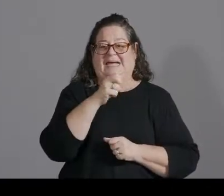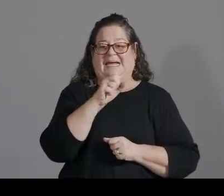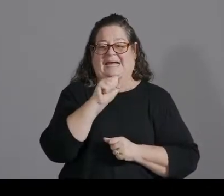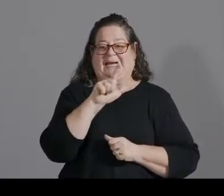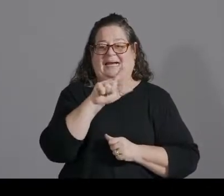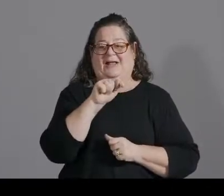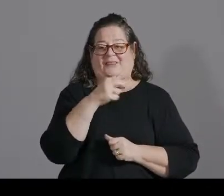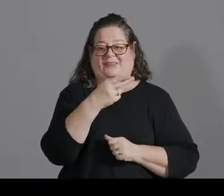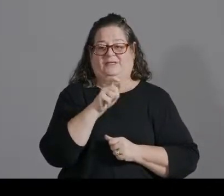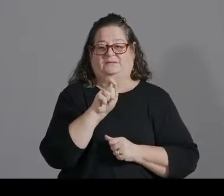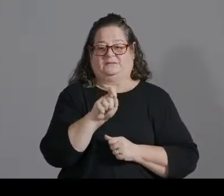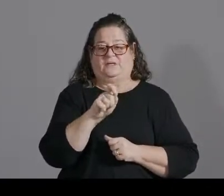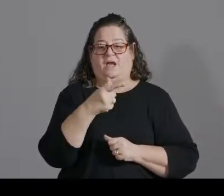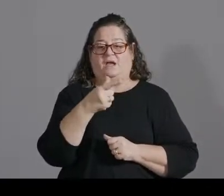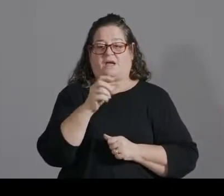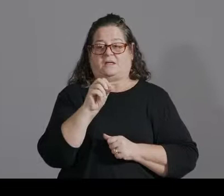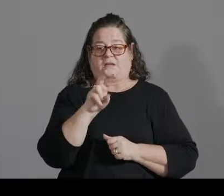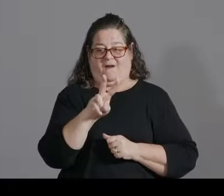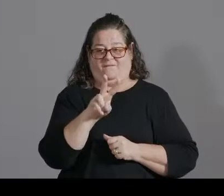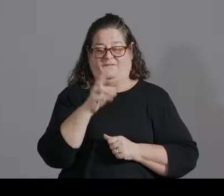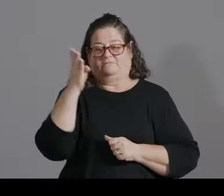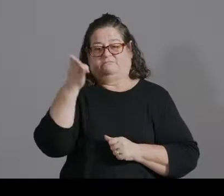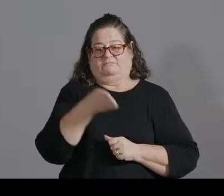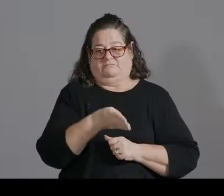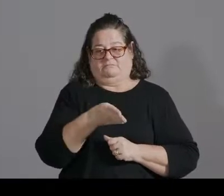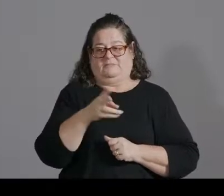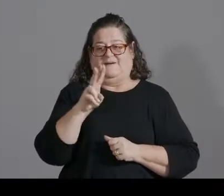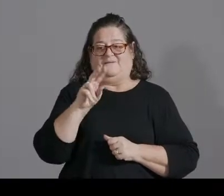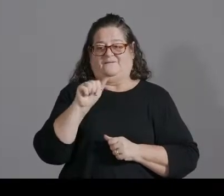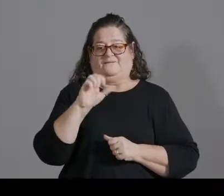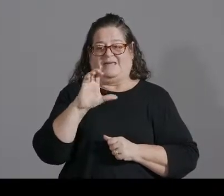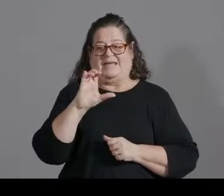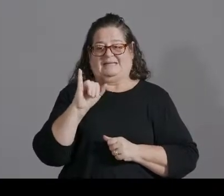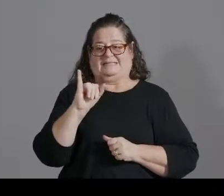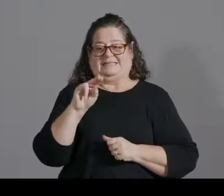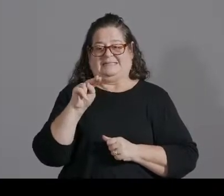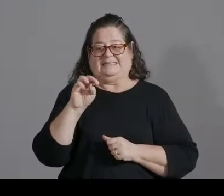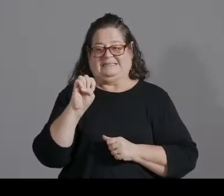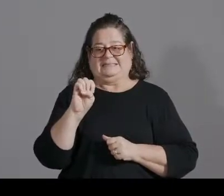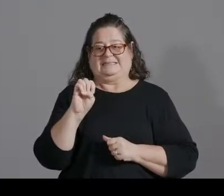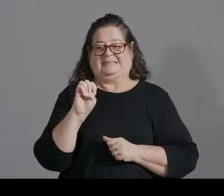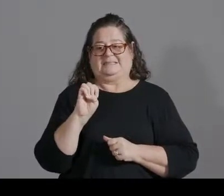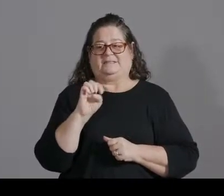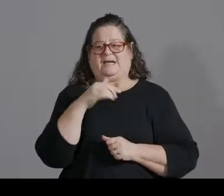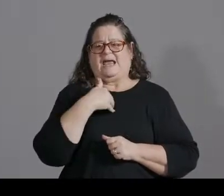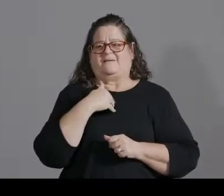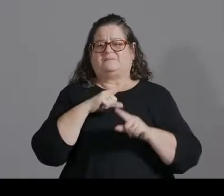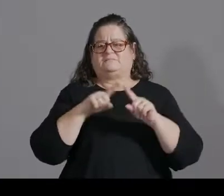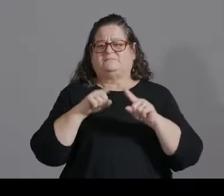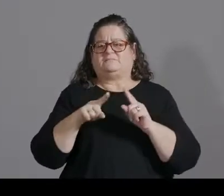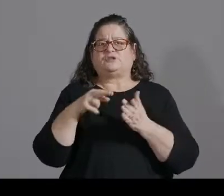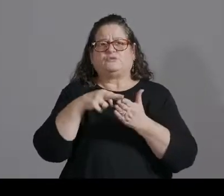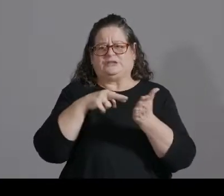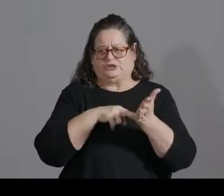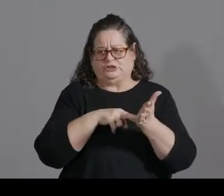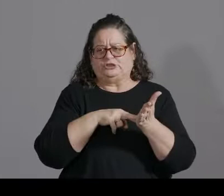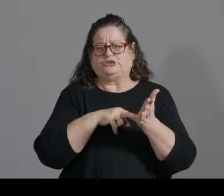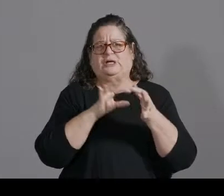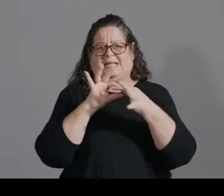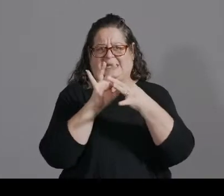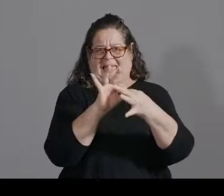locations that have a vaccine. There are registration links if you click on